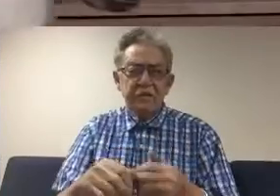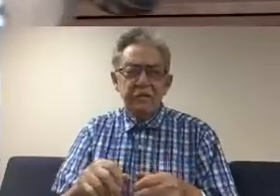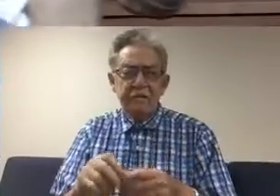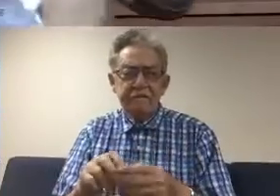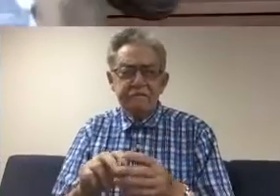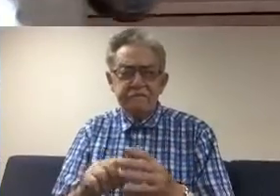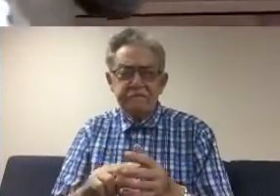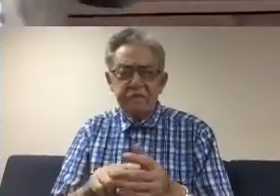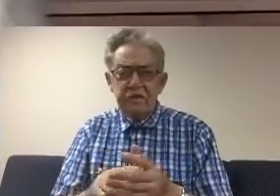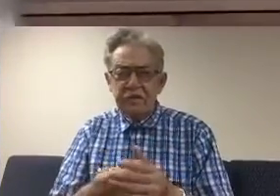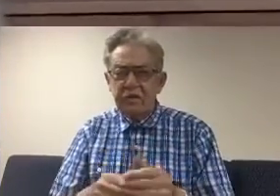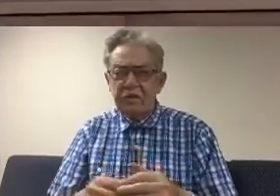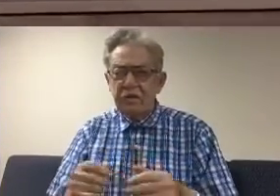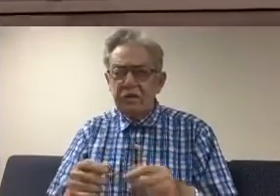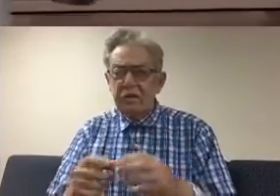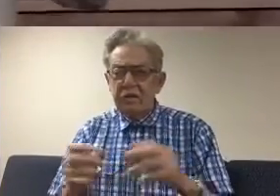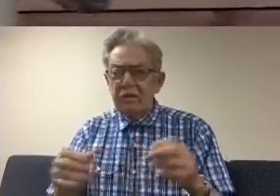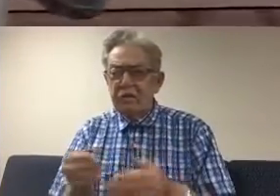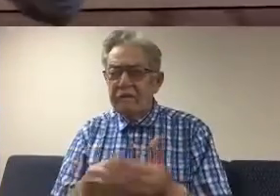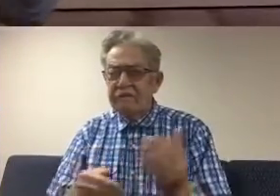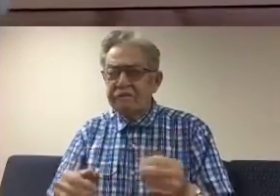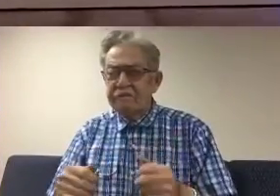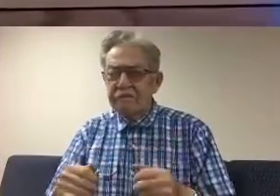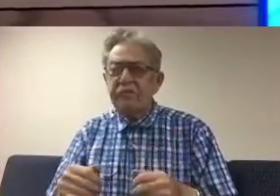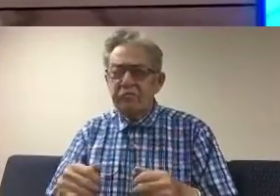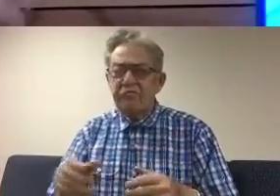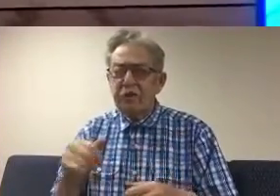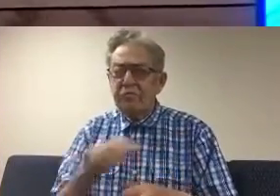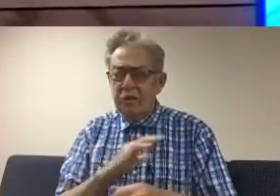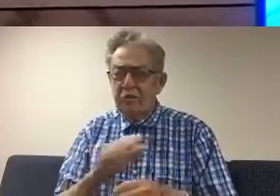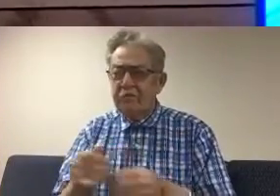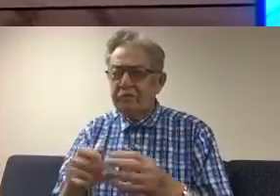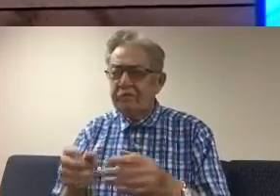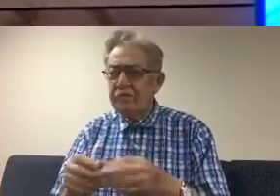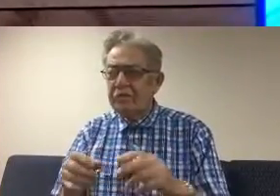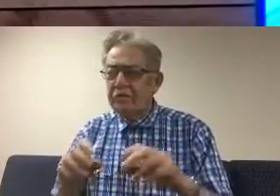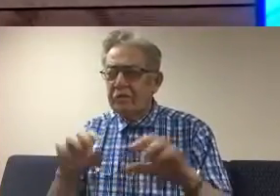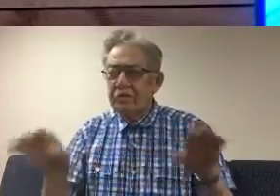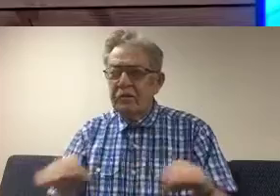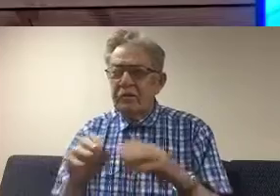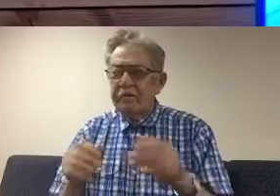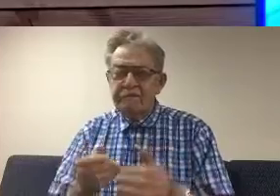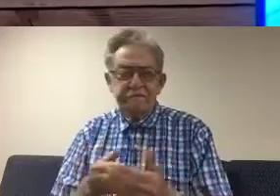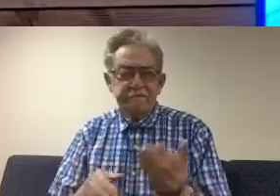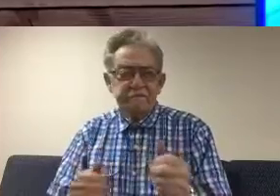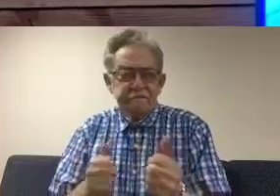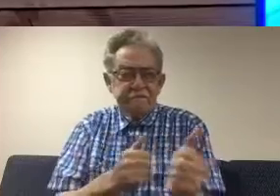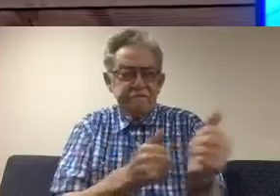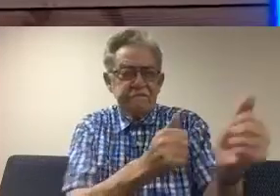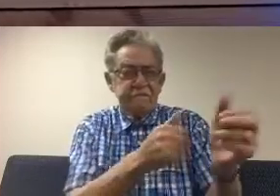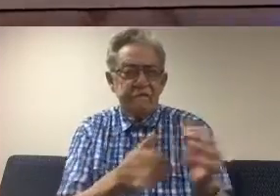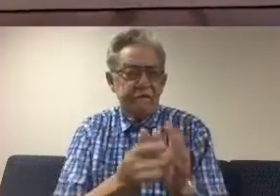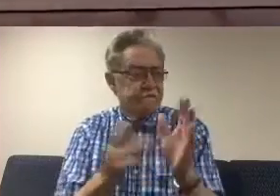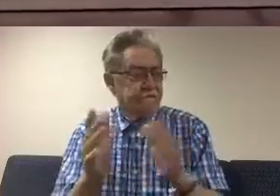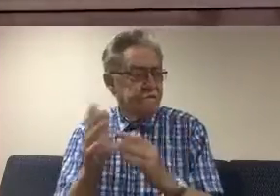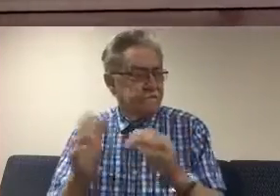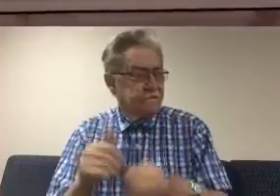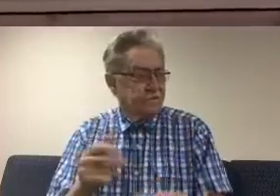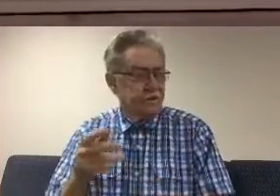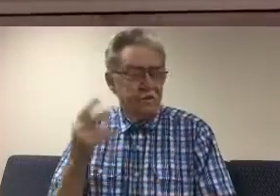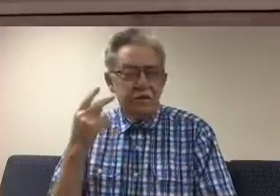of the Interior or some kind of high-ranking position. After all, they've given up everything to follow Jesus. And then we